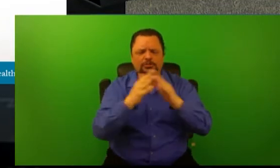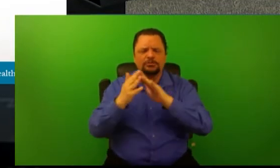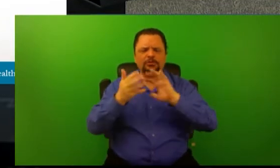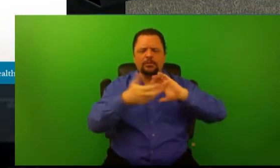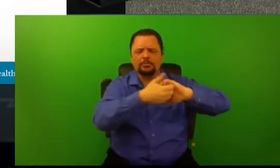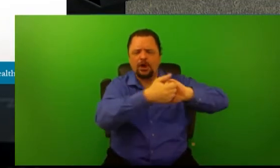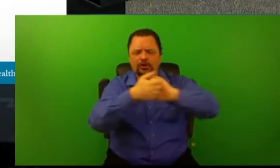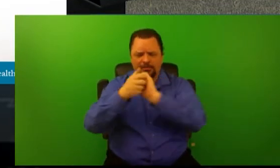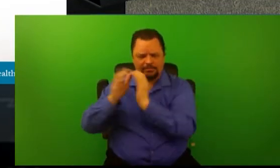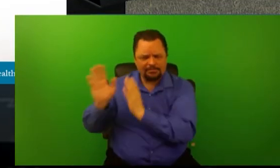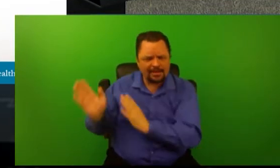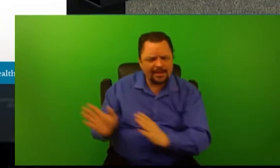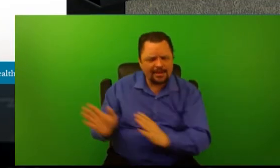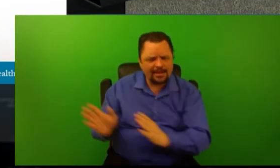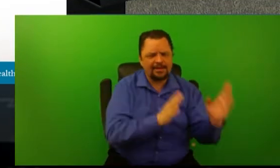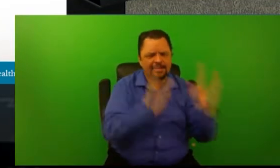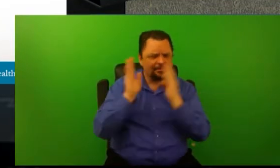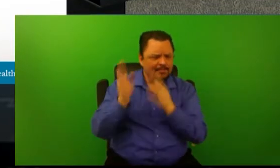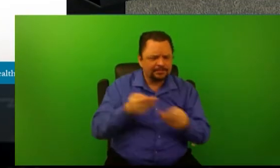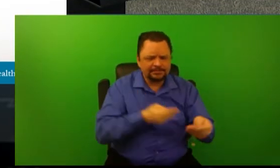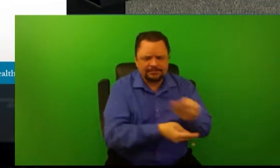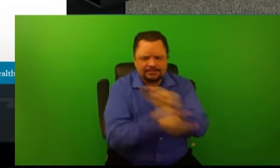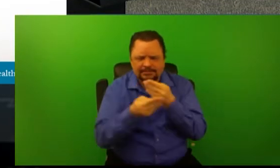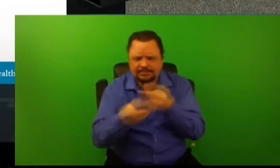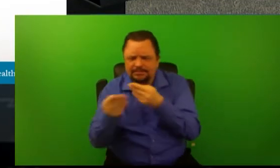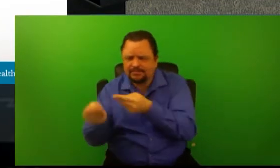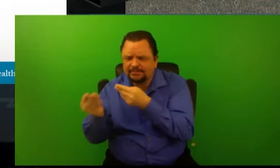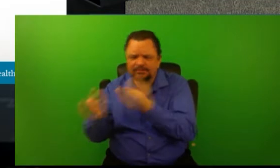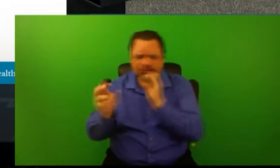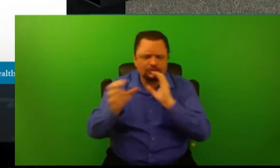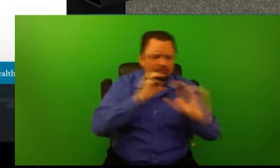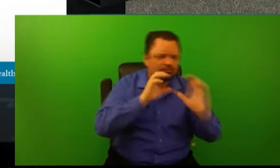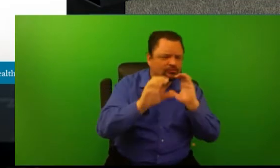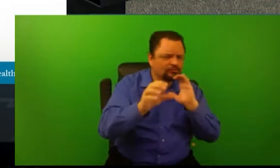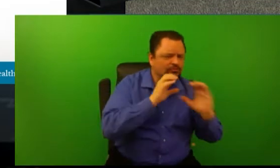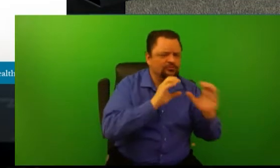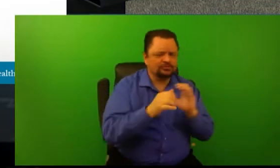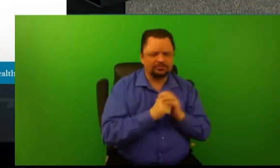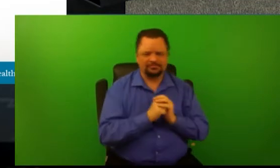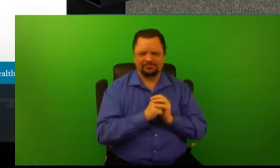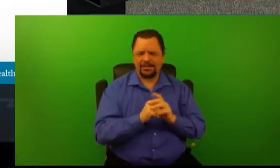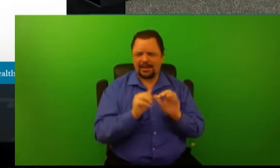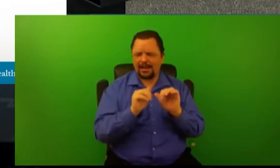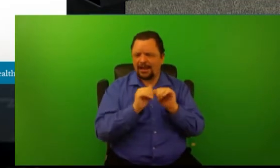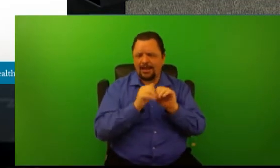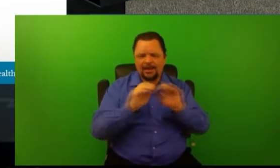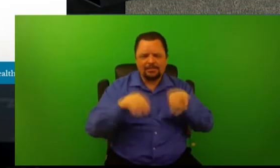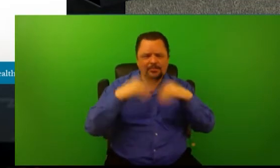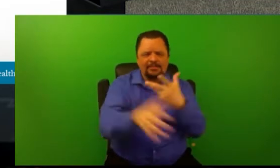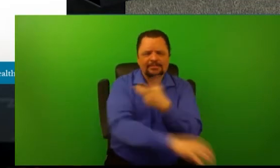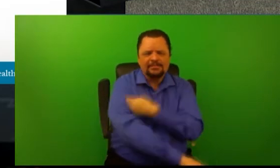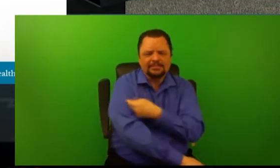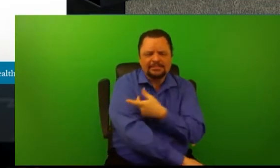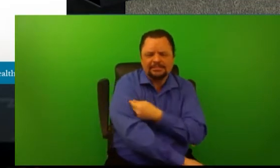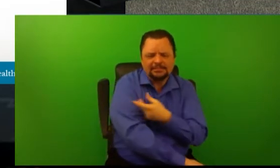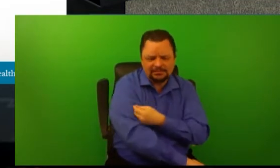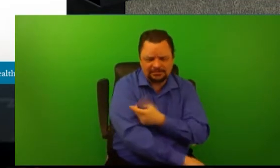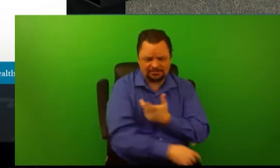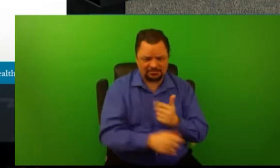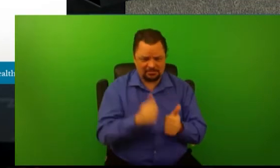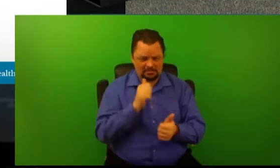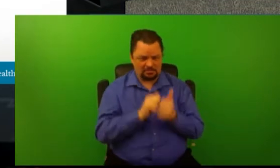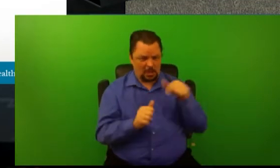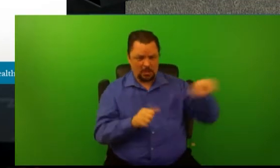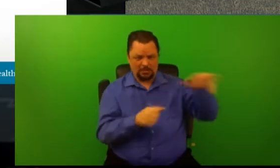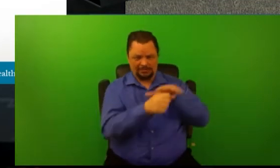to plan for, facilitate, and communicate about how we would provide vaccines to the most populous county in Colorado. And